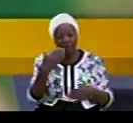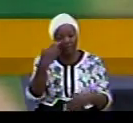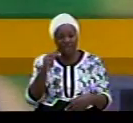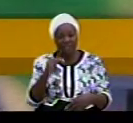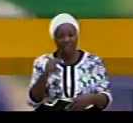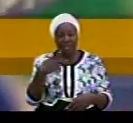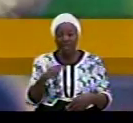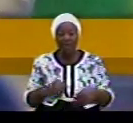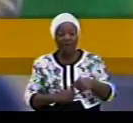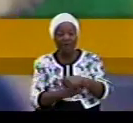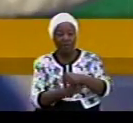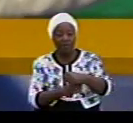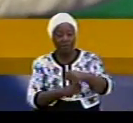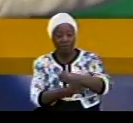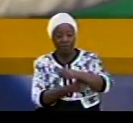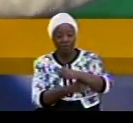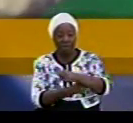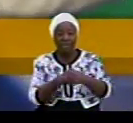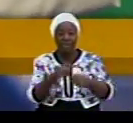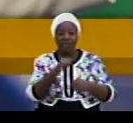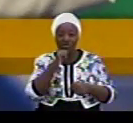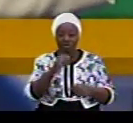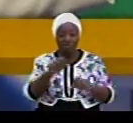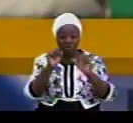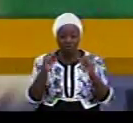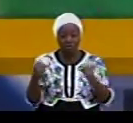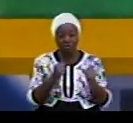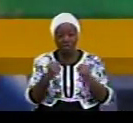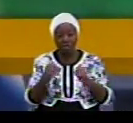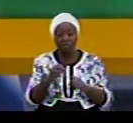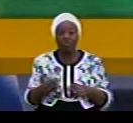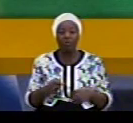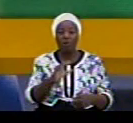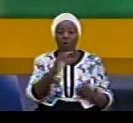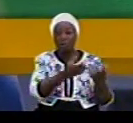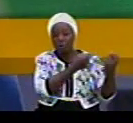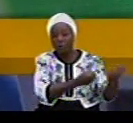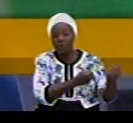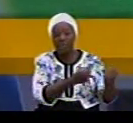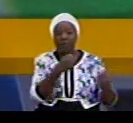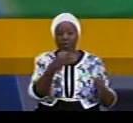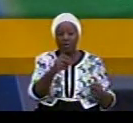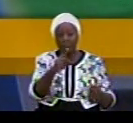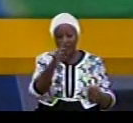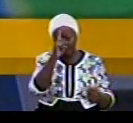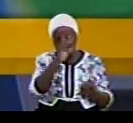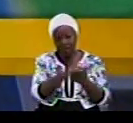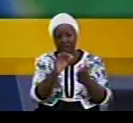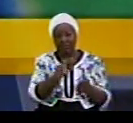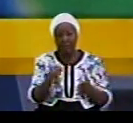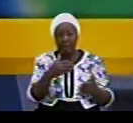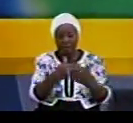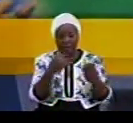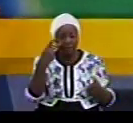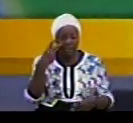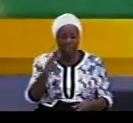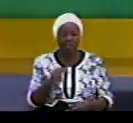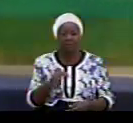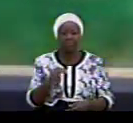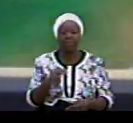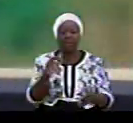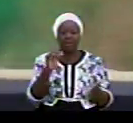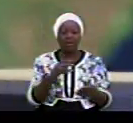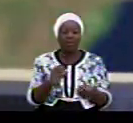foundation, the unshakable confidence of believing before seeing. Number